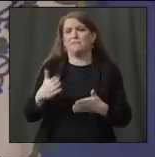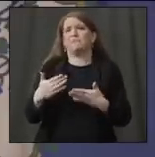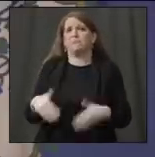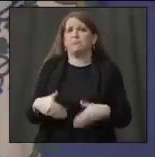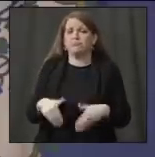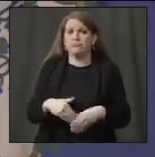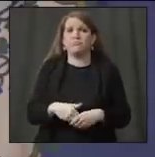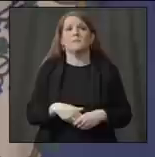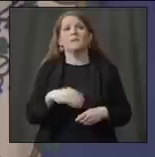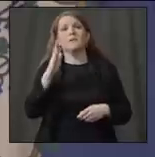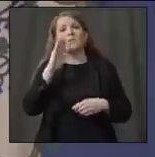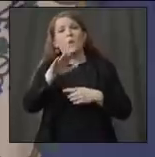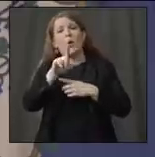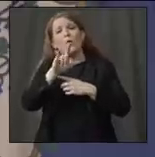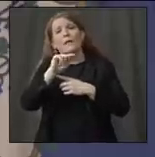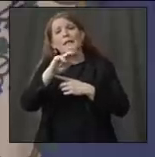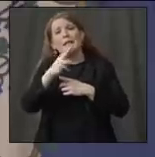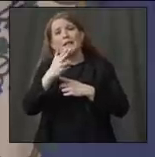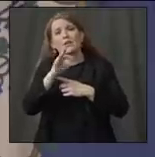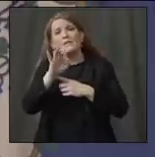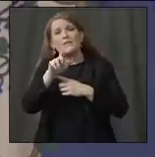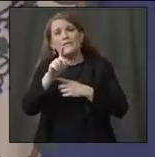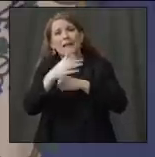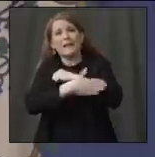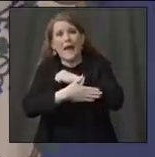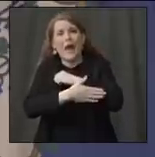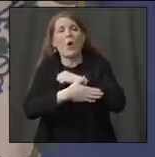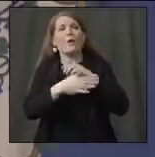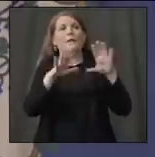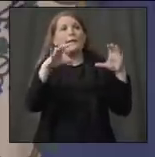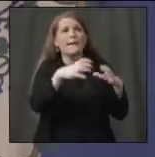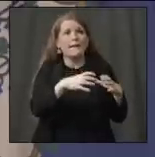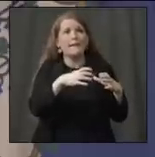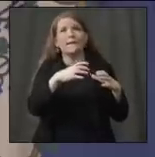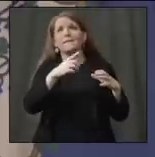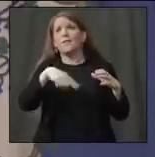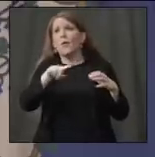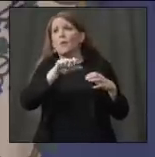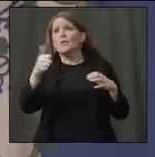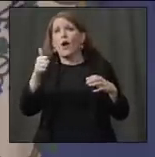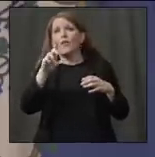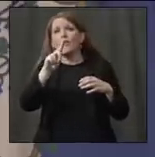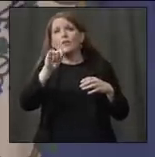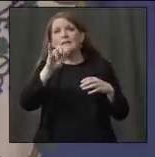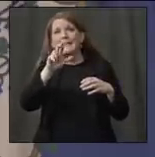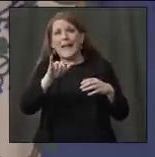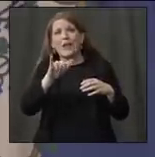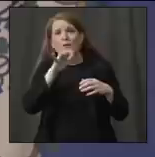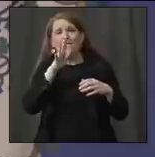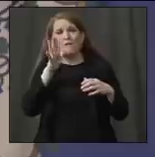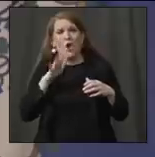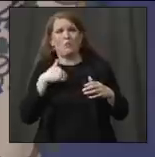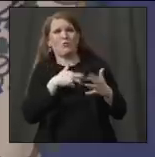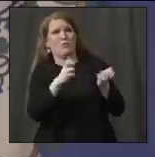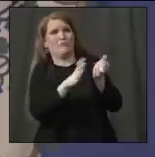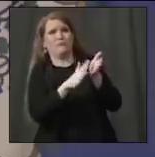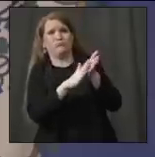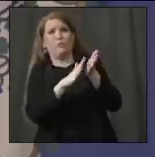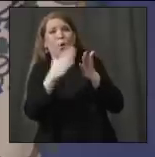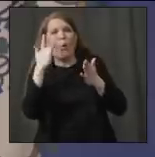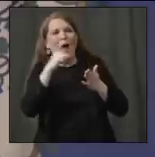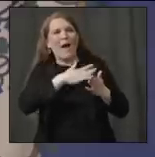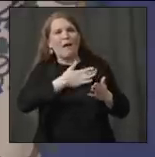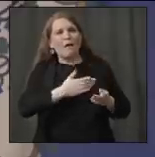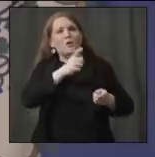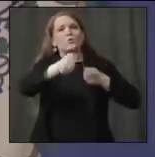in Litchfield County, those are already beginning to, donate milk. And they get to our food pantries, they're getting to a food bank, they're getting